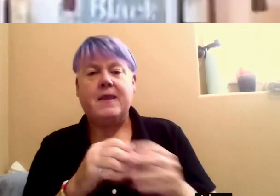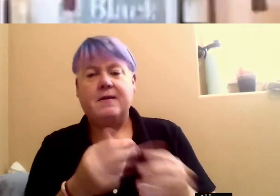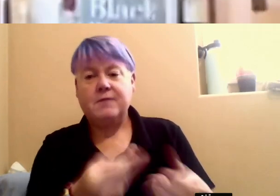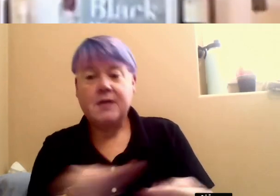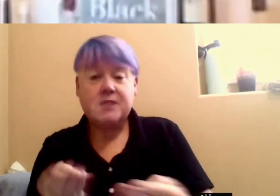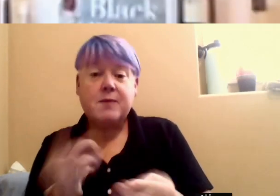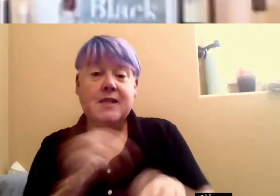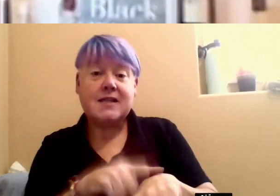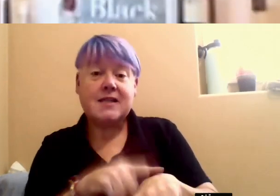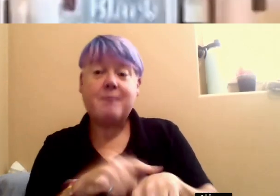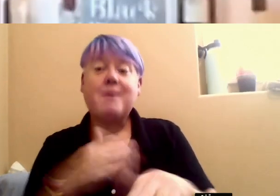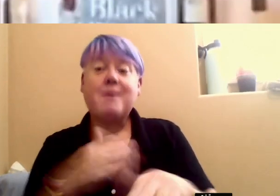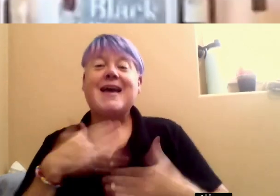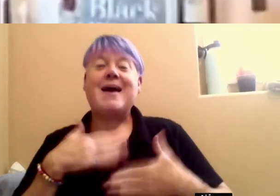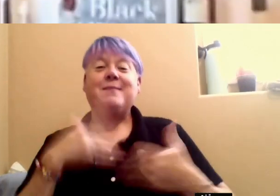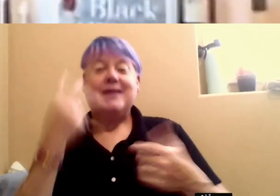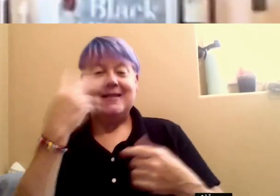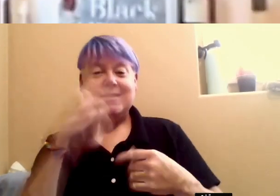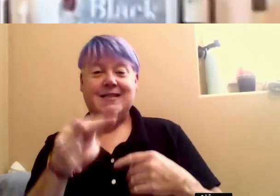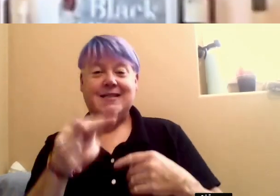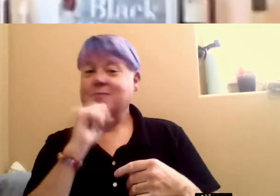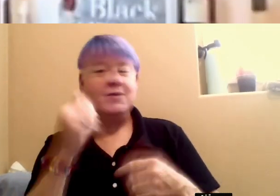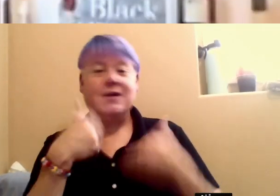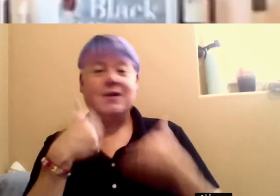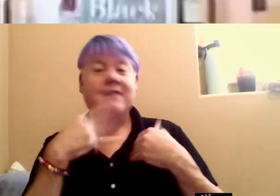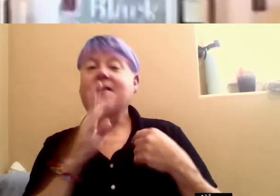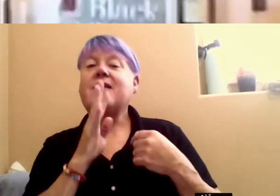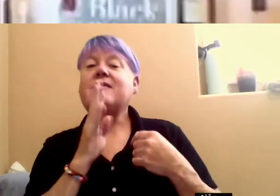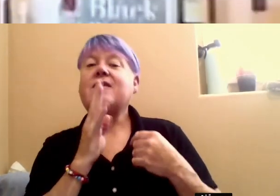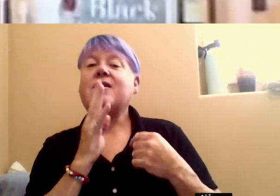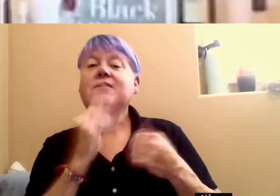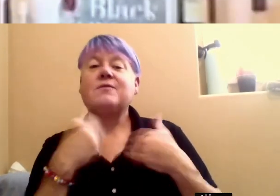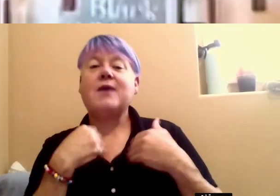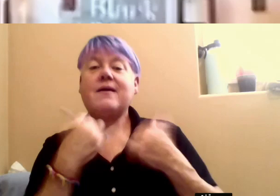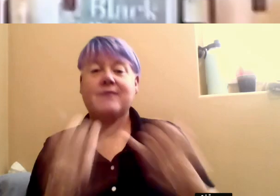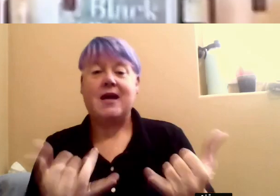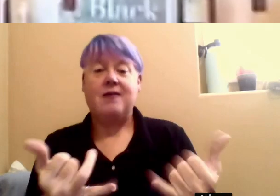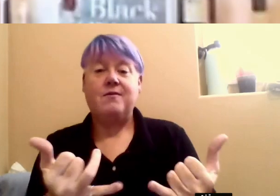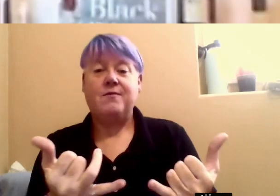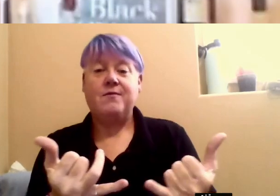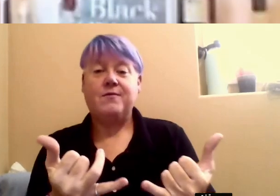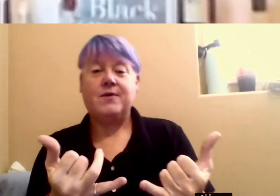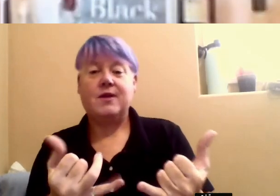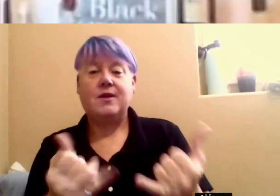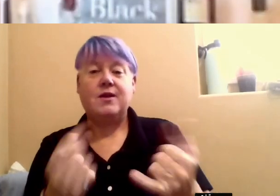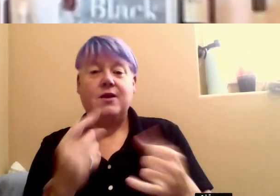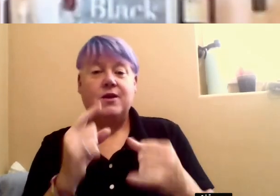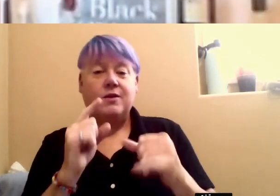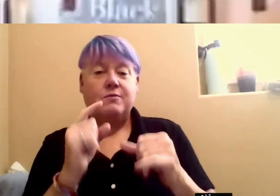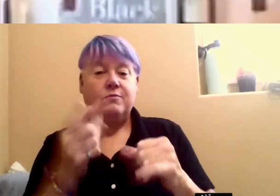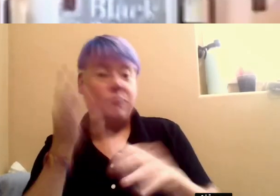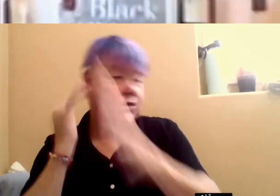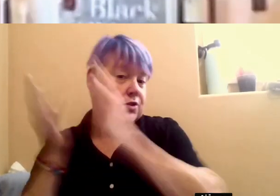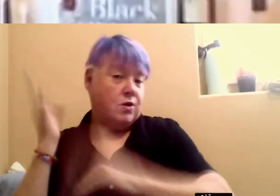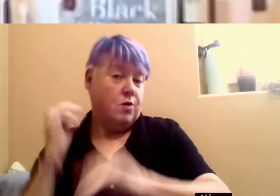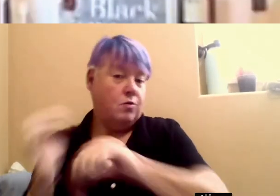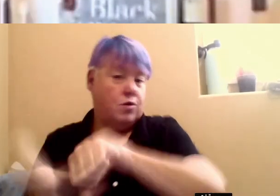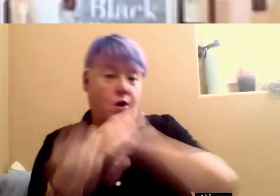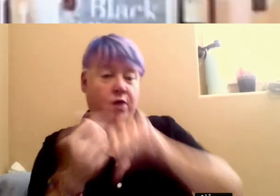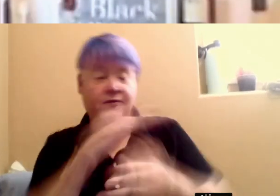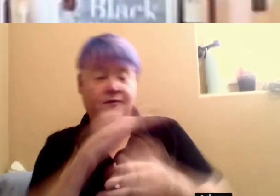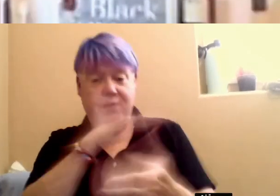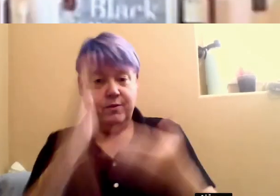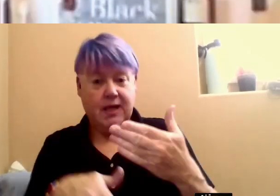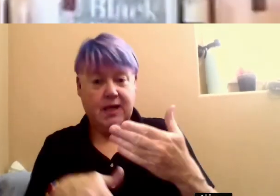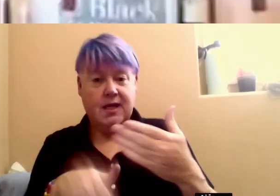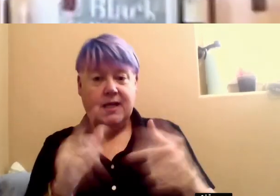happy to see him. We didn't have the kind of talks that we have now. We used to go golf on the weekends. We used to go